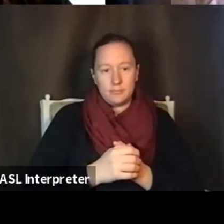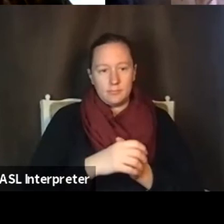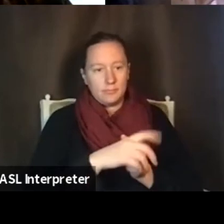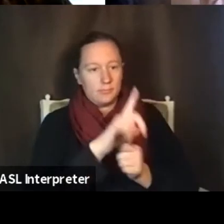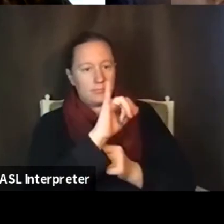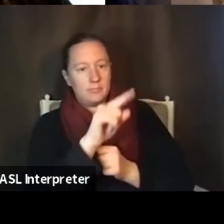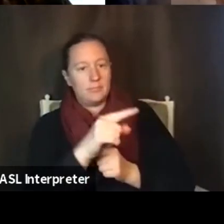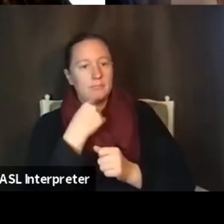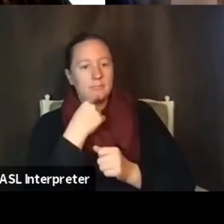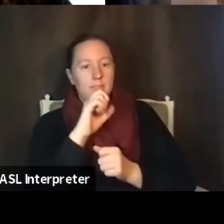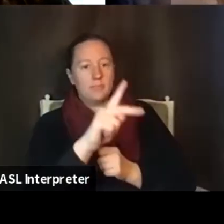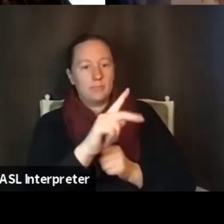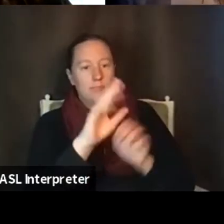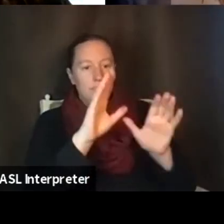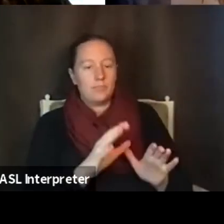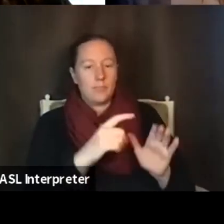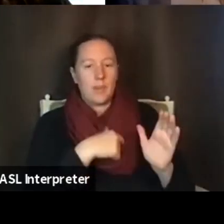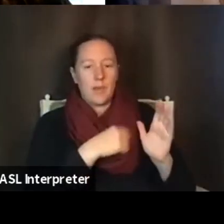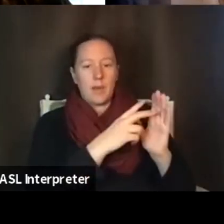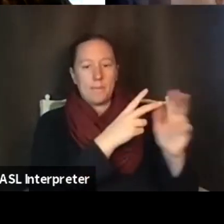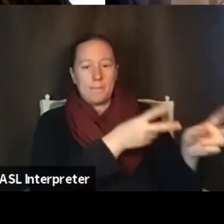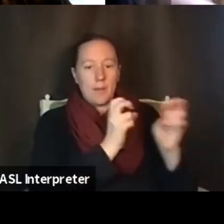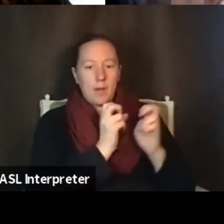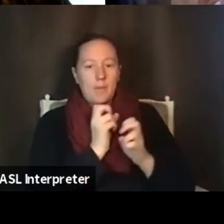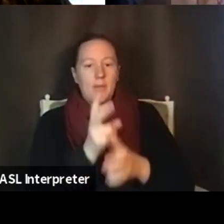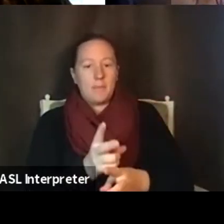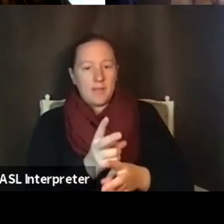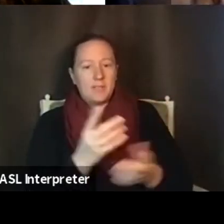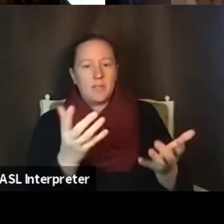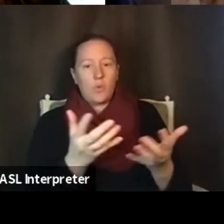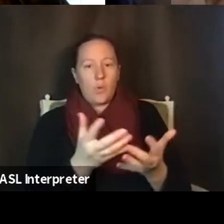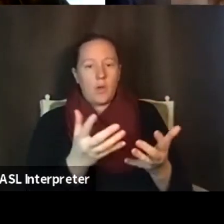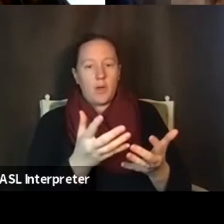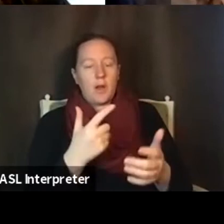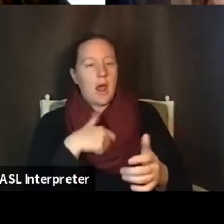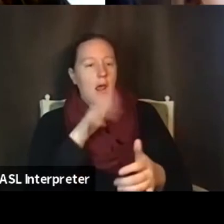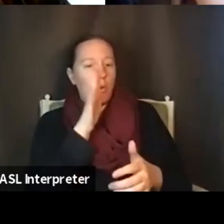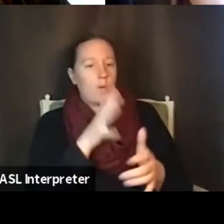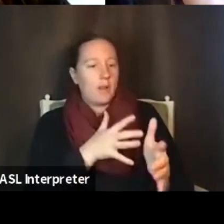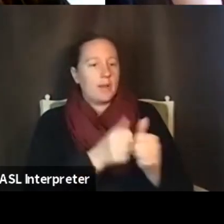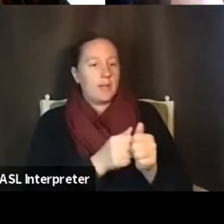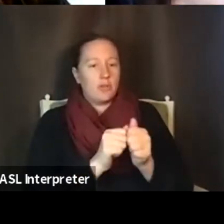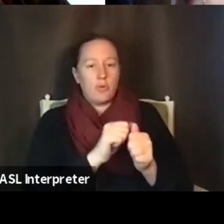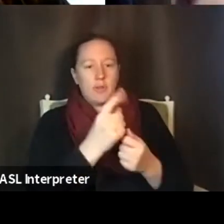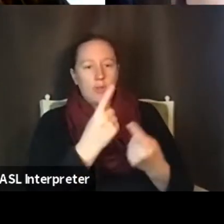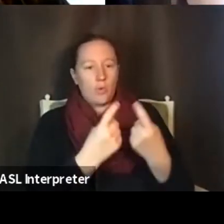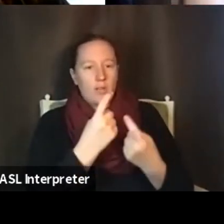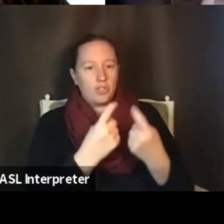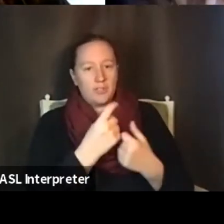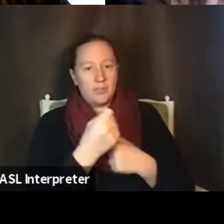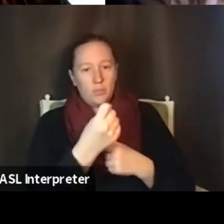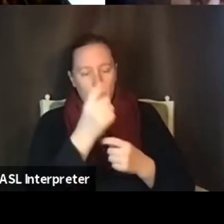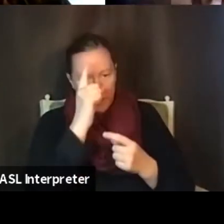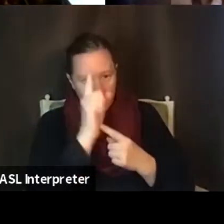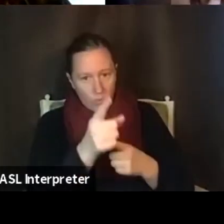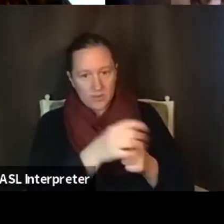Okay, great. My copying and pasting went awry there. So hold on, everyone. I will catch up with the questions on that in just a second and